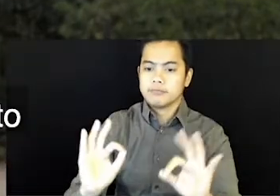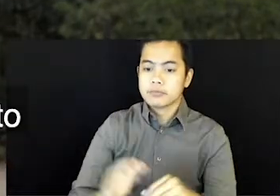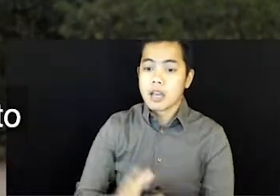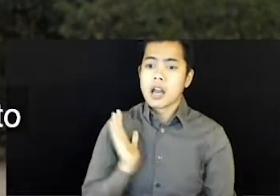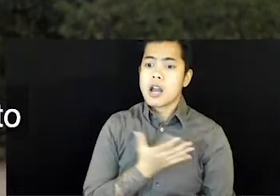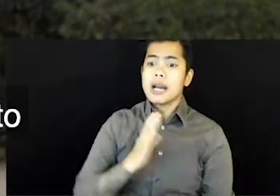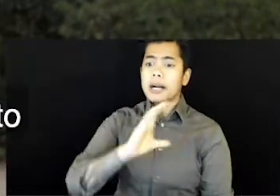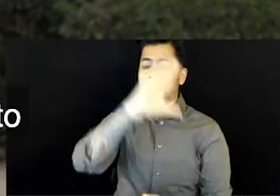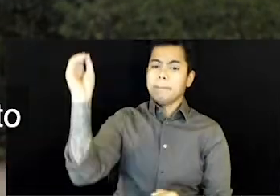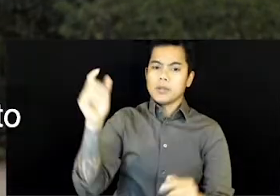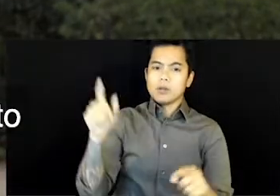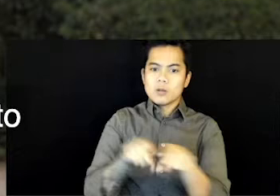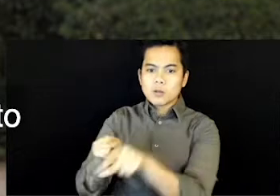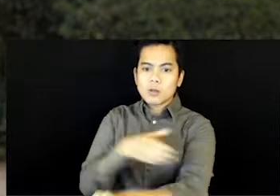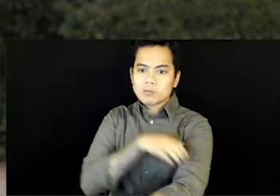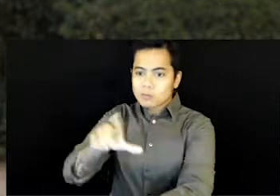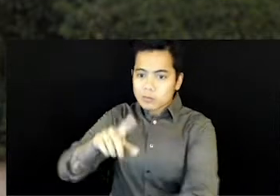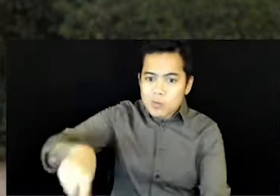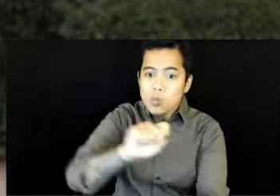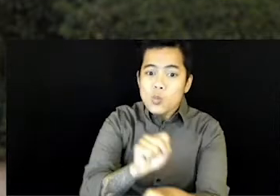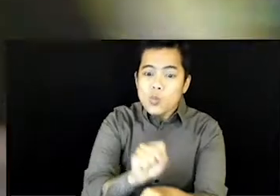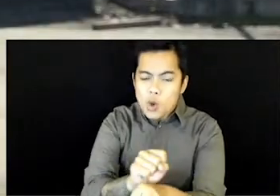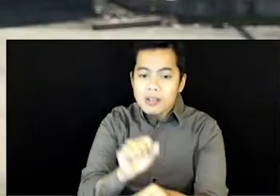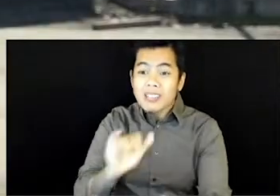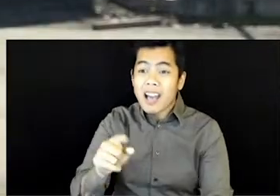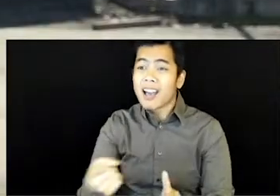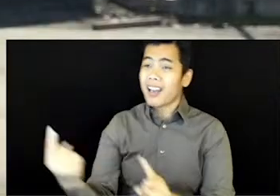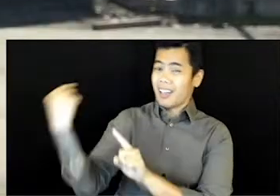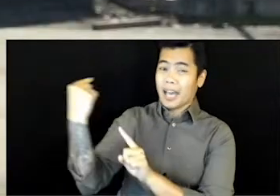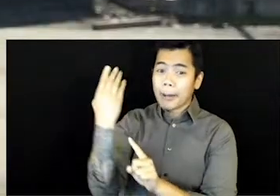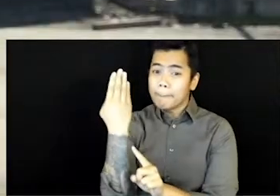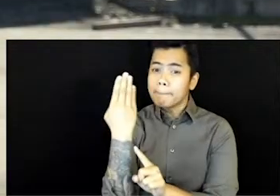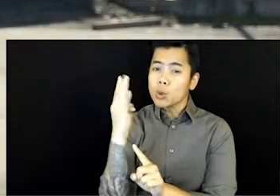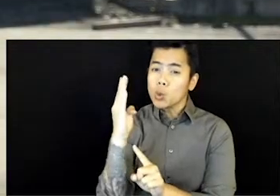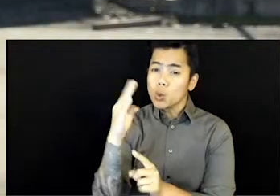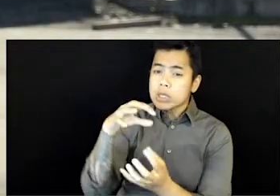every employee to shut down operations if they see something wrong. Behind me is our